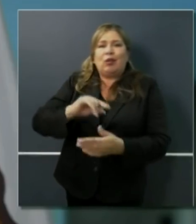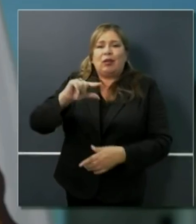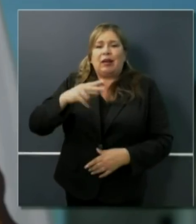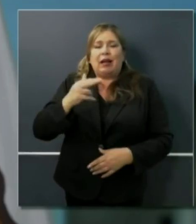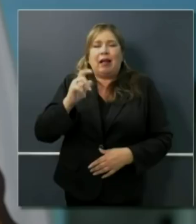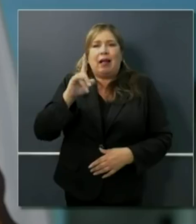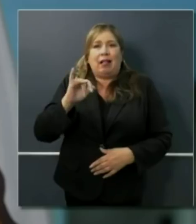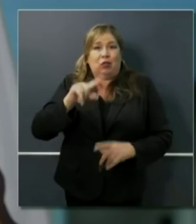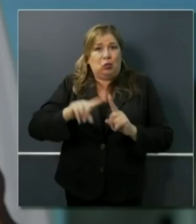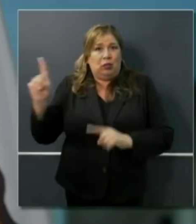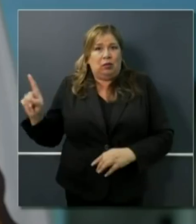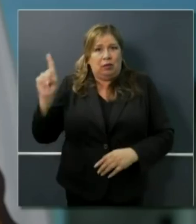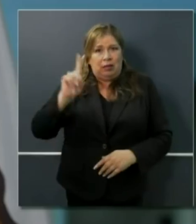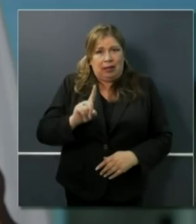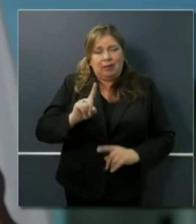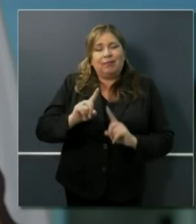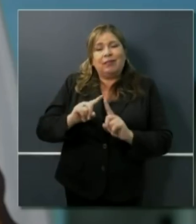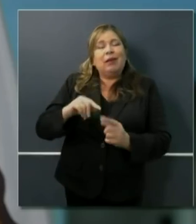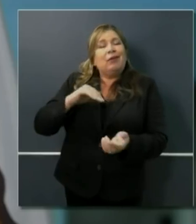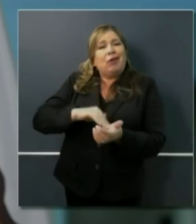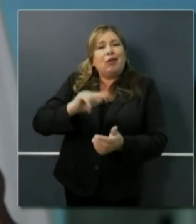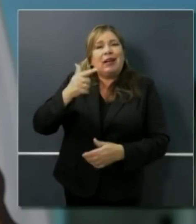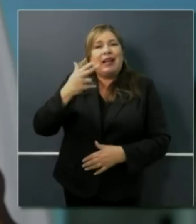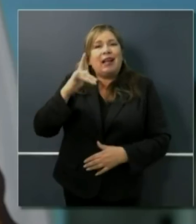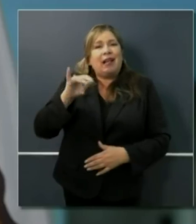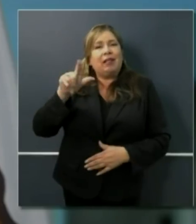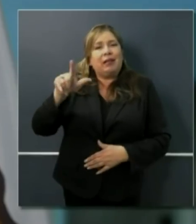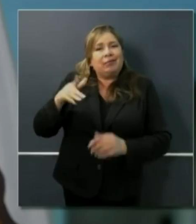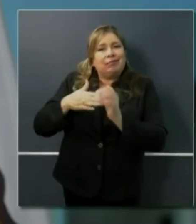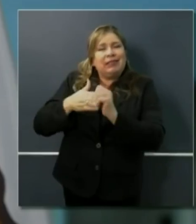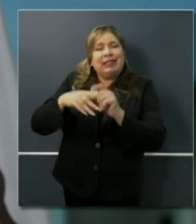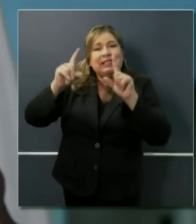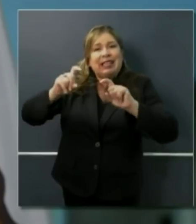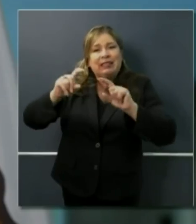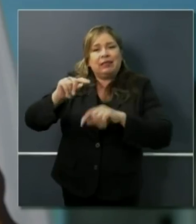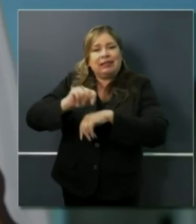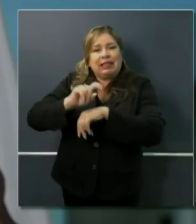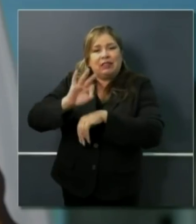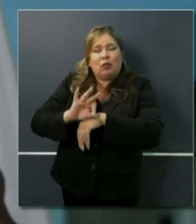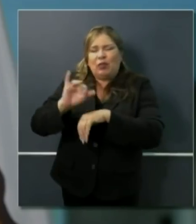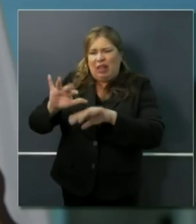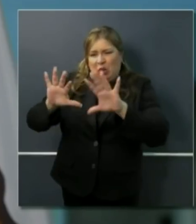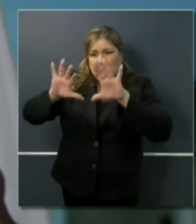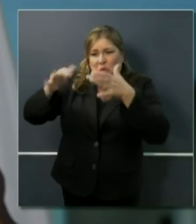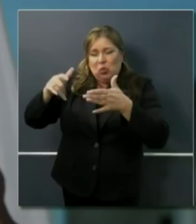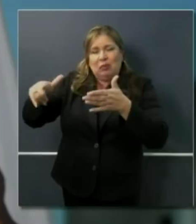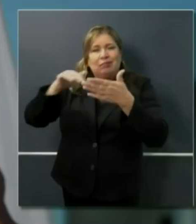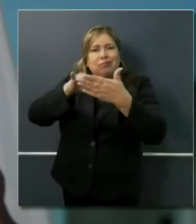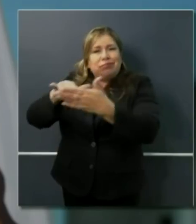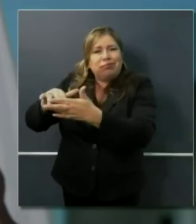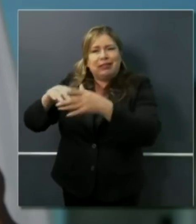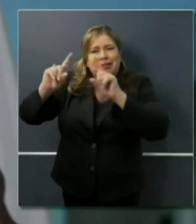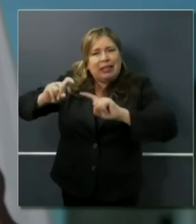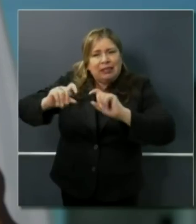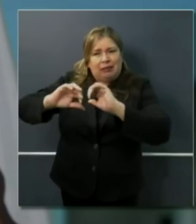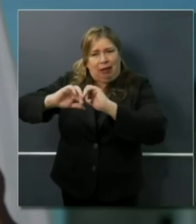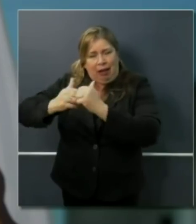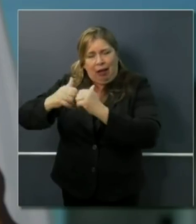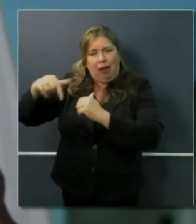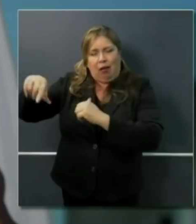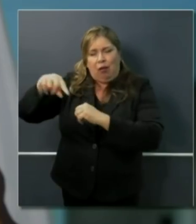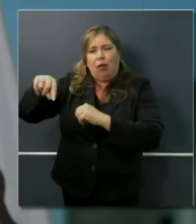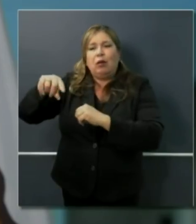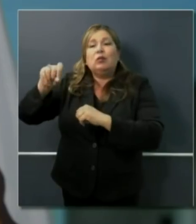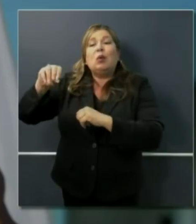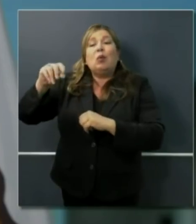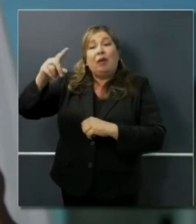few weeks back, and we are seeing some improvement in our total testing capacity, more importantly on our throughput on